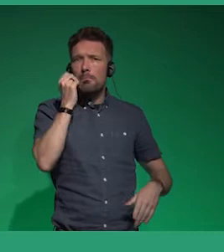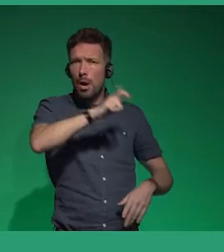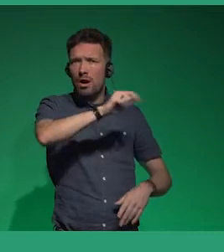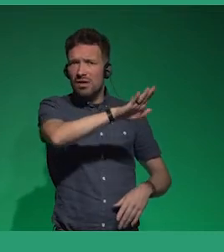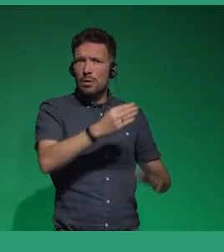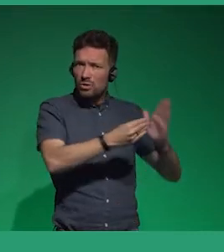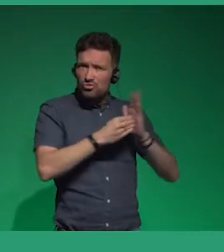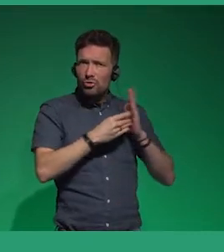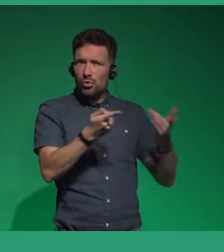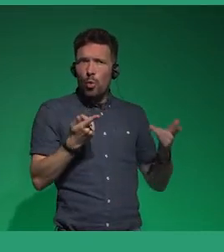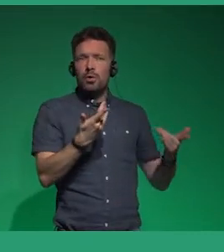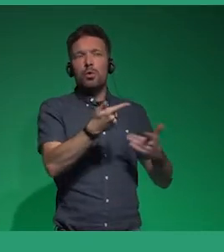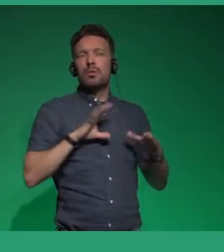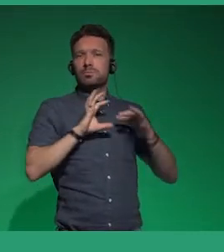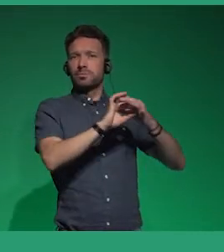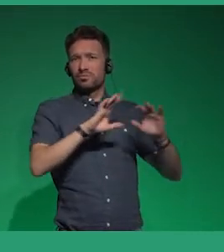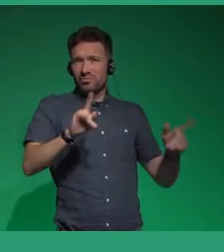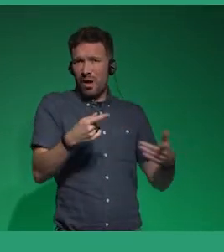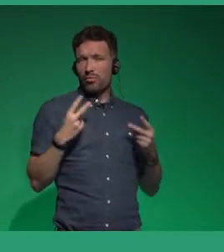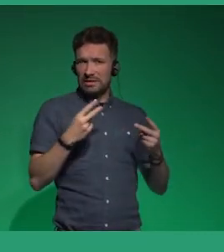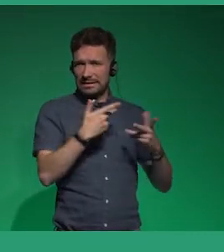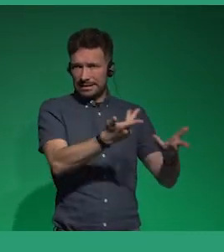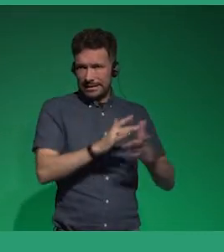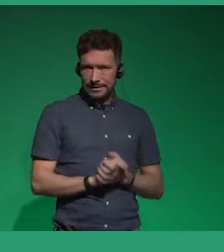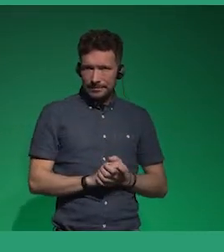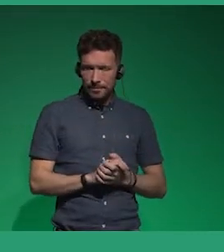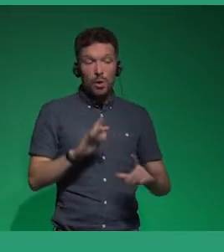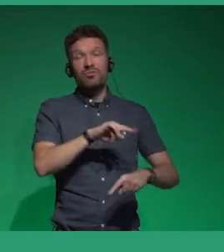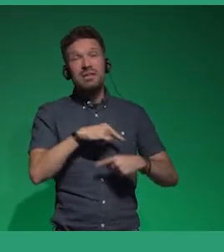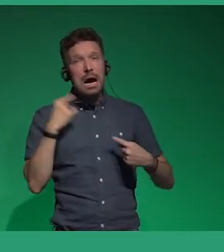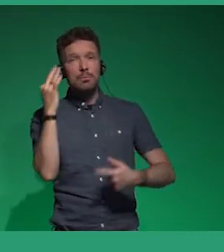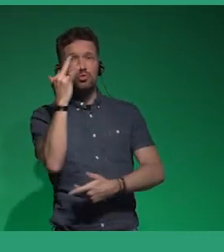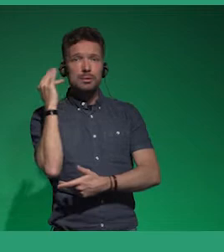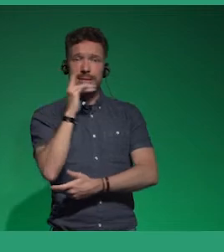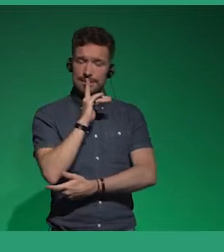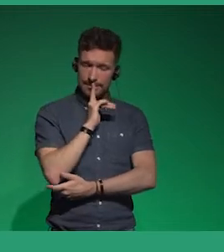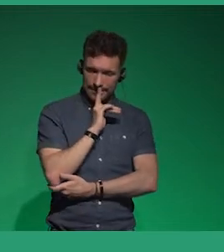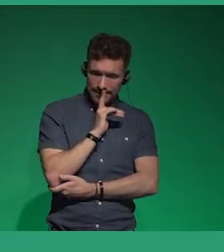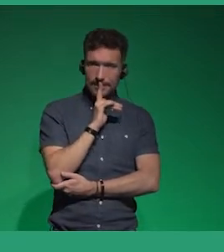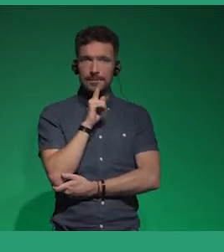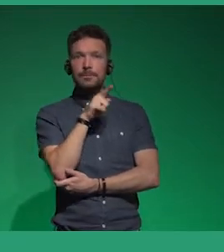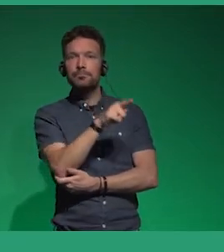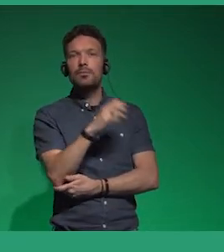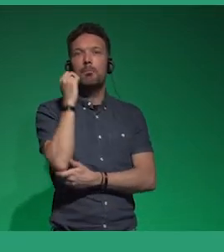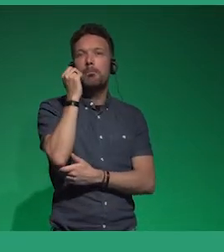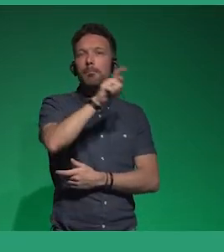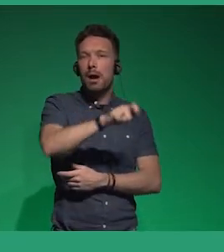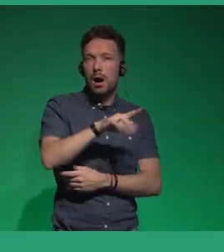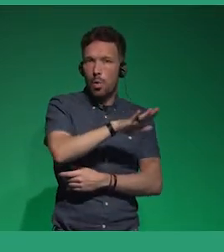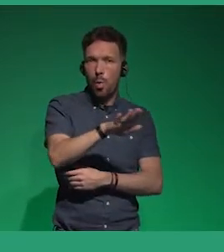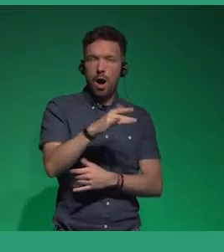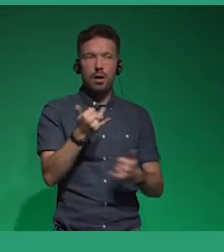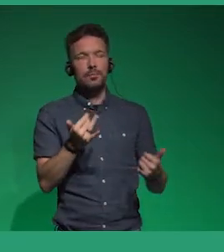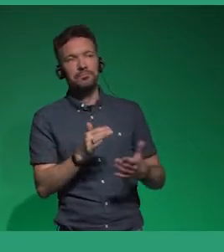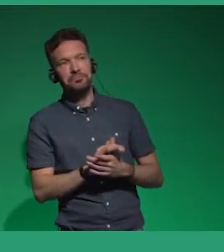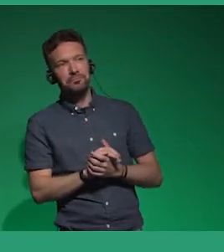to foster biodiversity enrichment in a smallholder context. And in our research, we